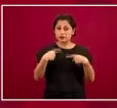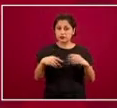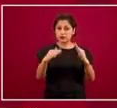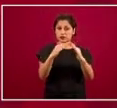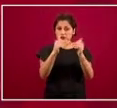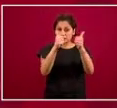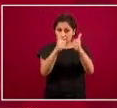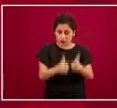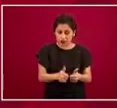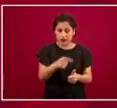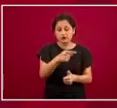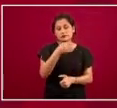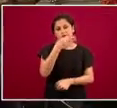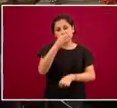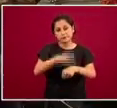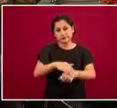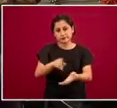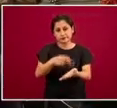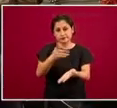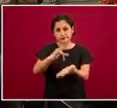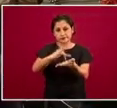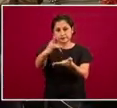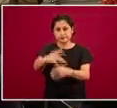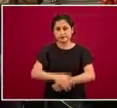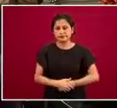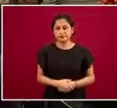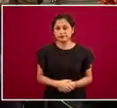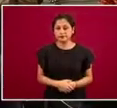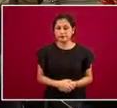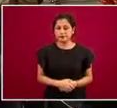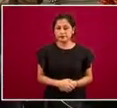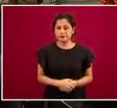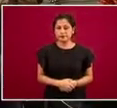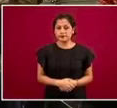companies and those organizations that have not provided sufficient